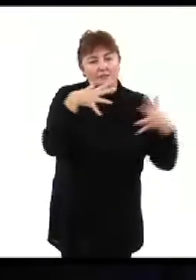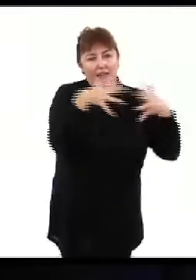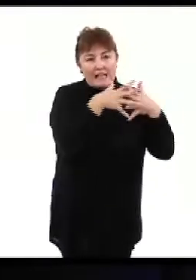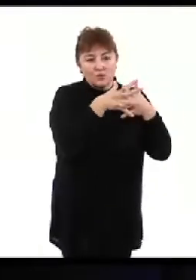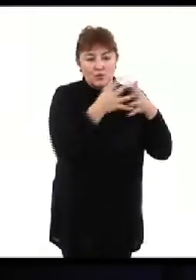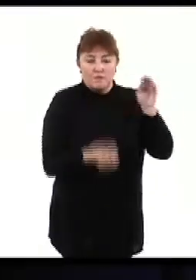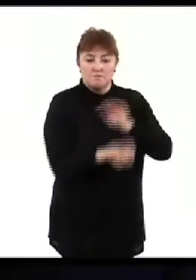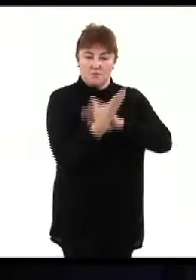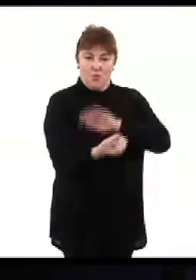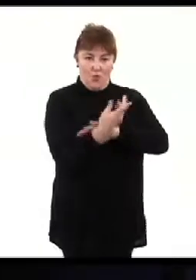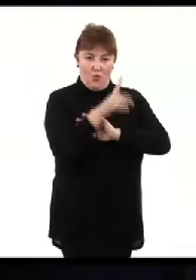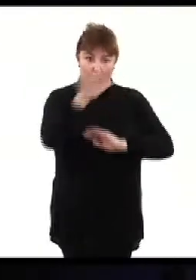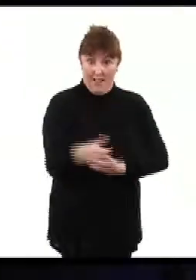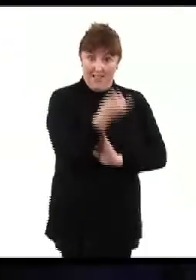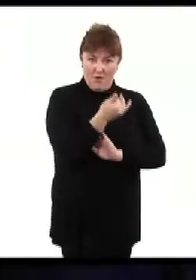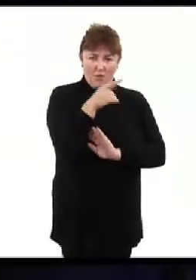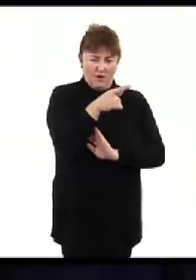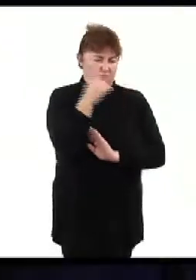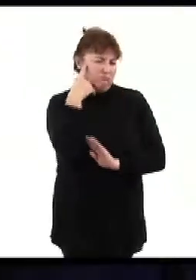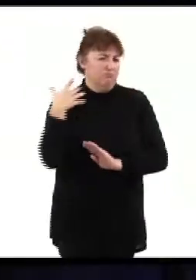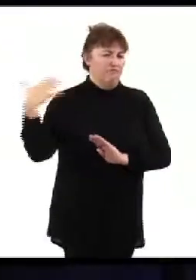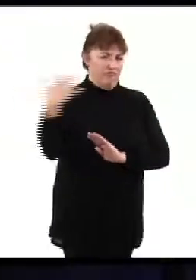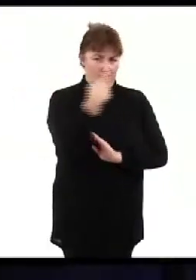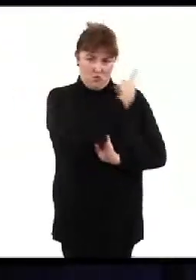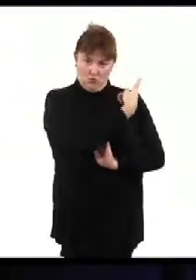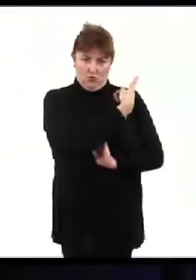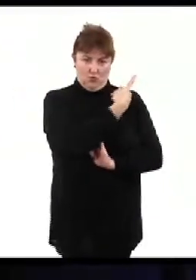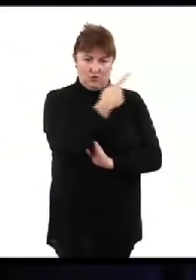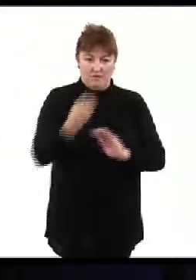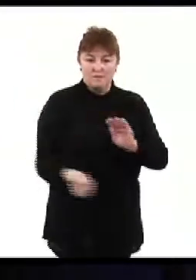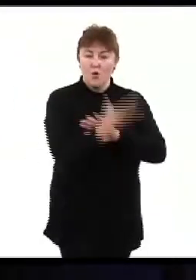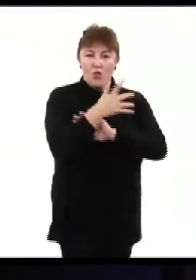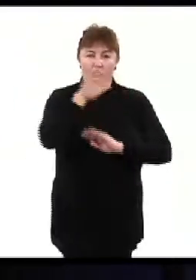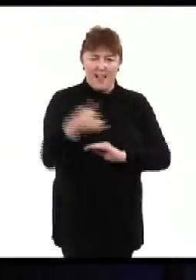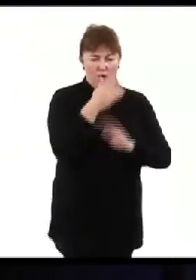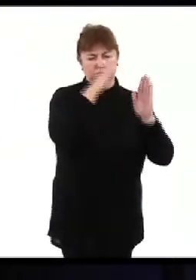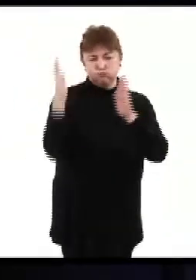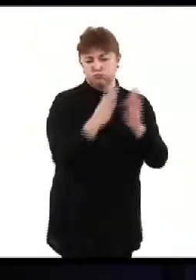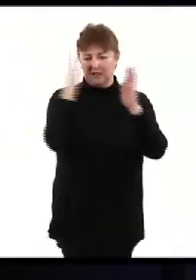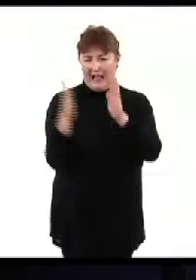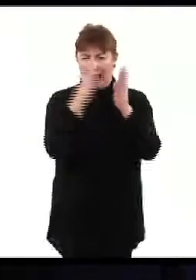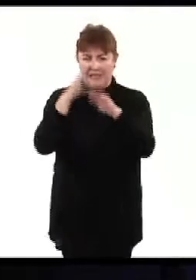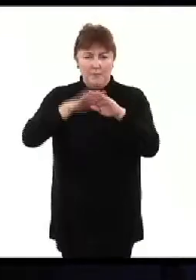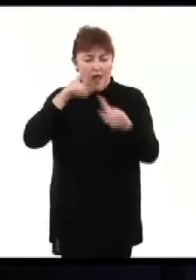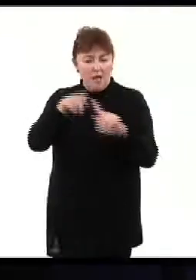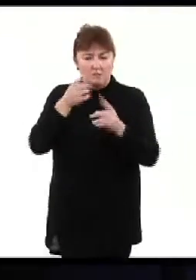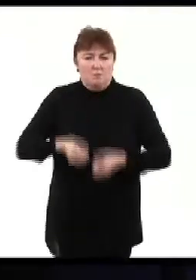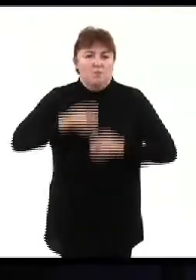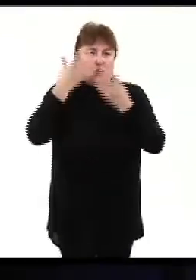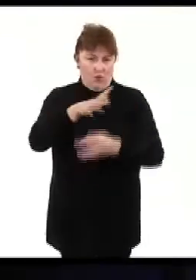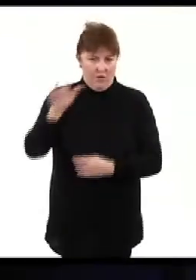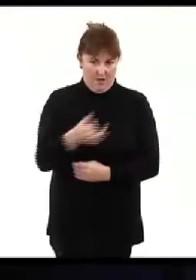of language production. So this is a very famous model of language production. It has lots of different stages for spoken